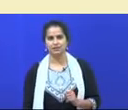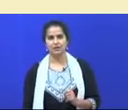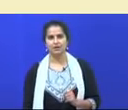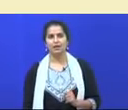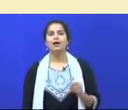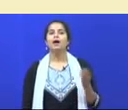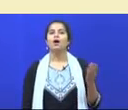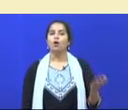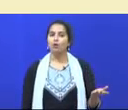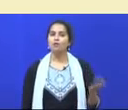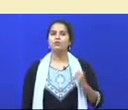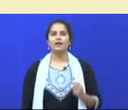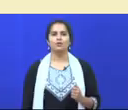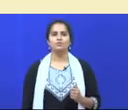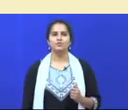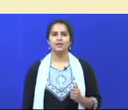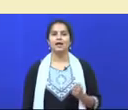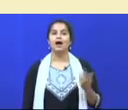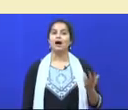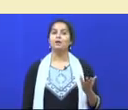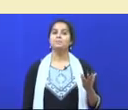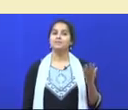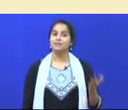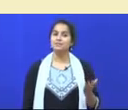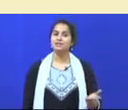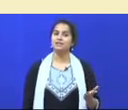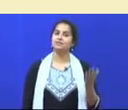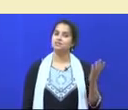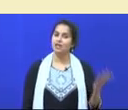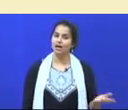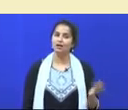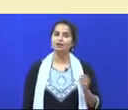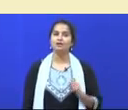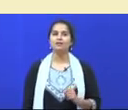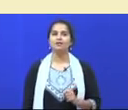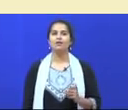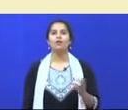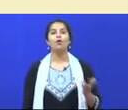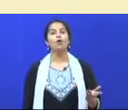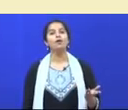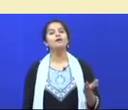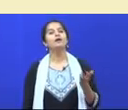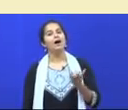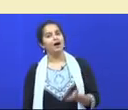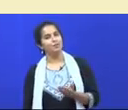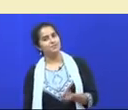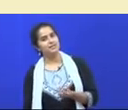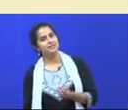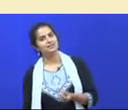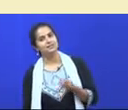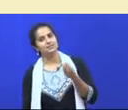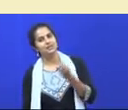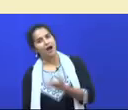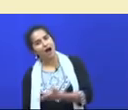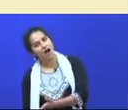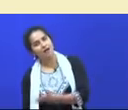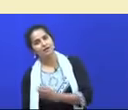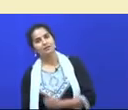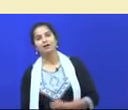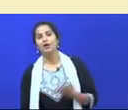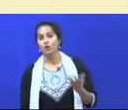asmi. Or you can also say aham samskritajnyaha or aham